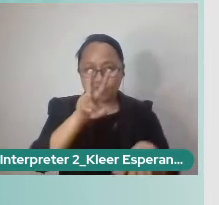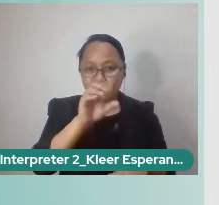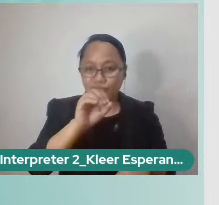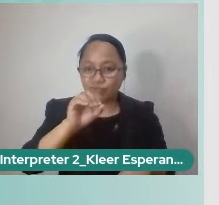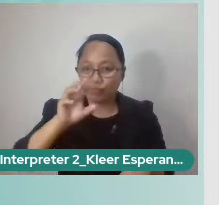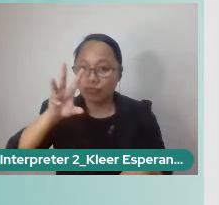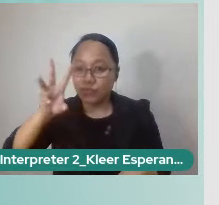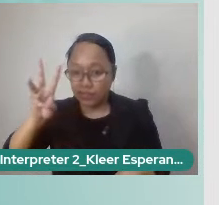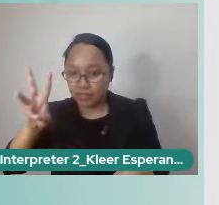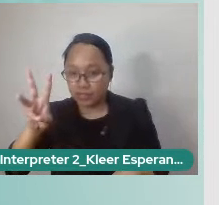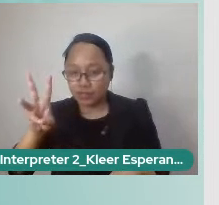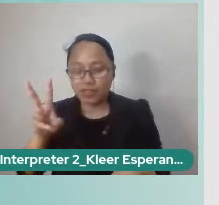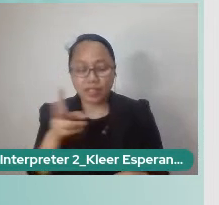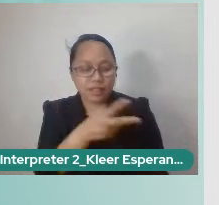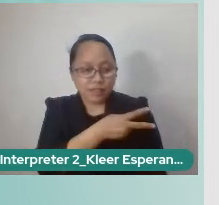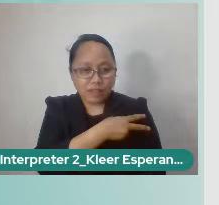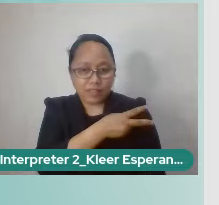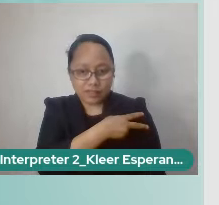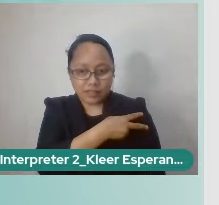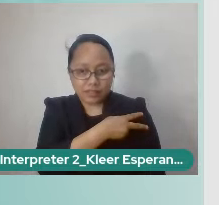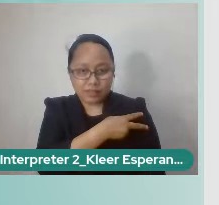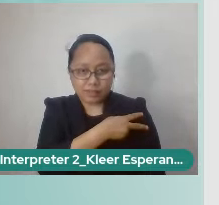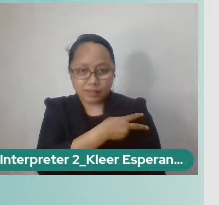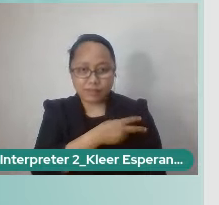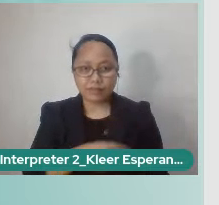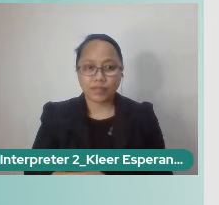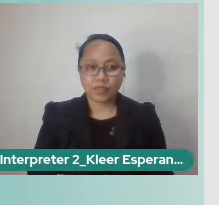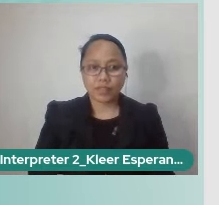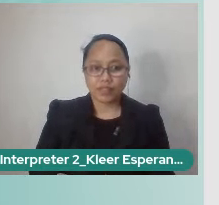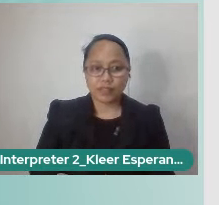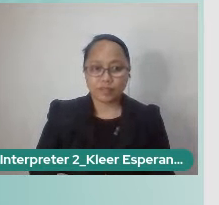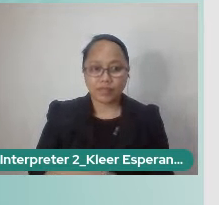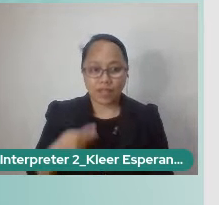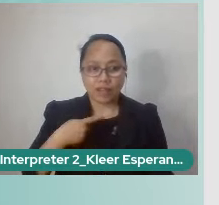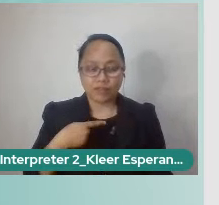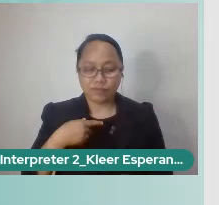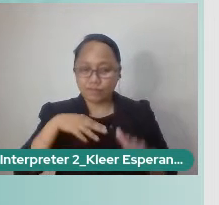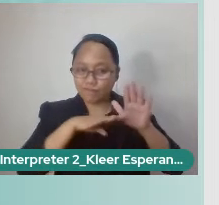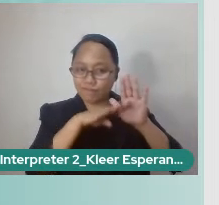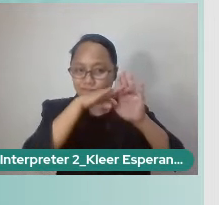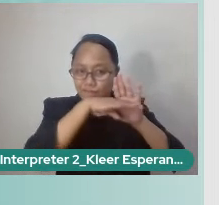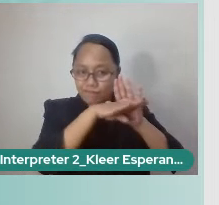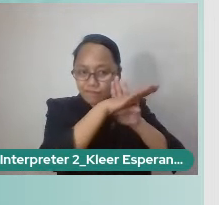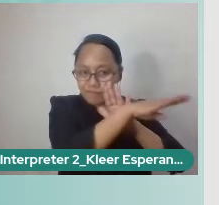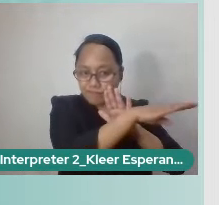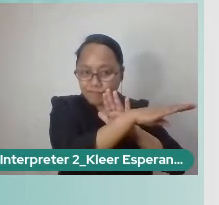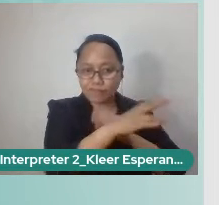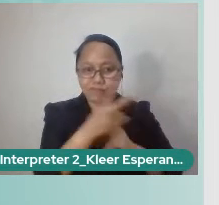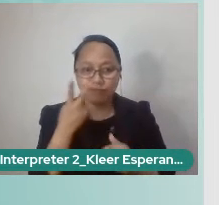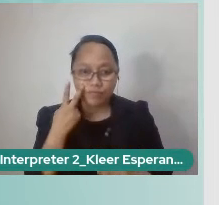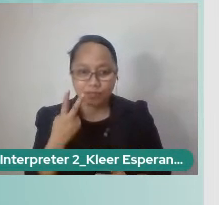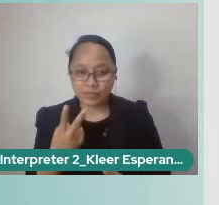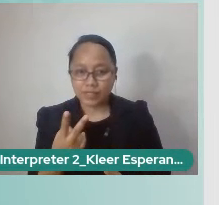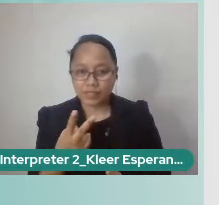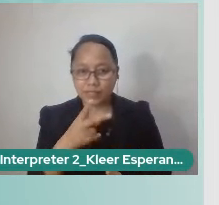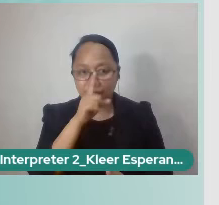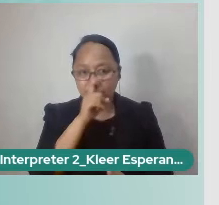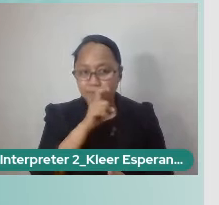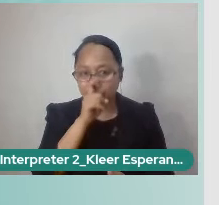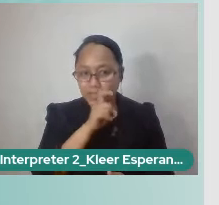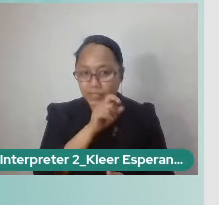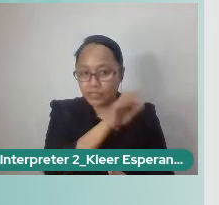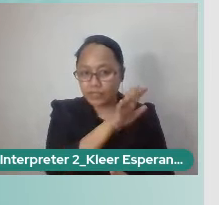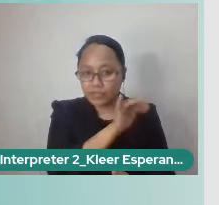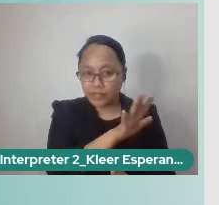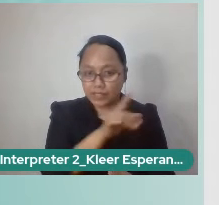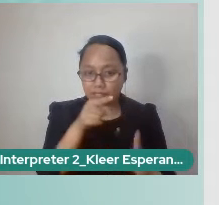vaccine included type HPV-16, the type responsible for about half of invasive cervical cancers. And this is back